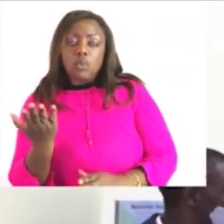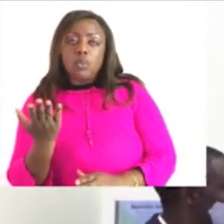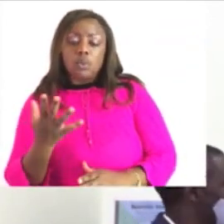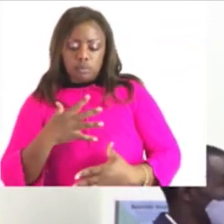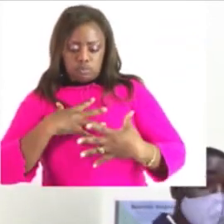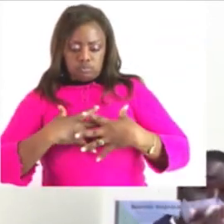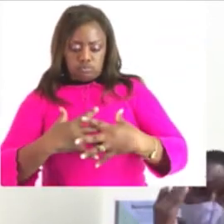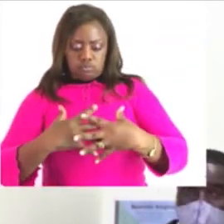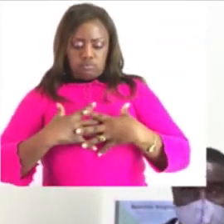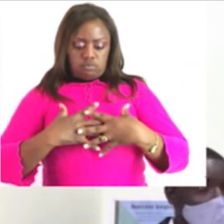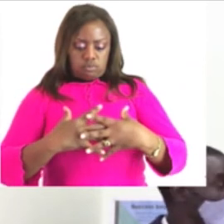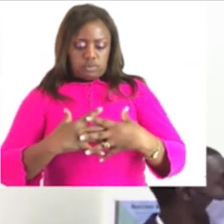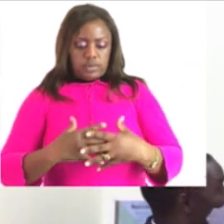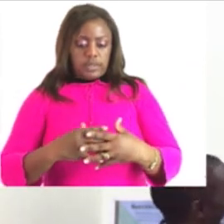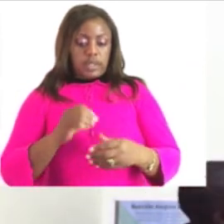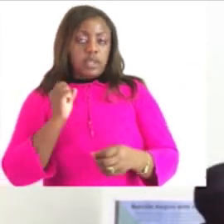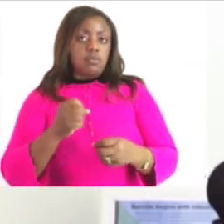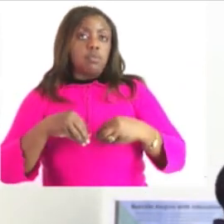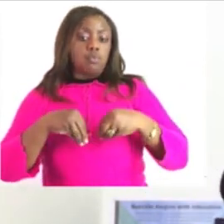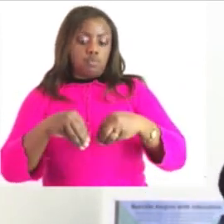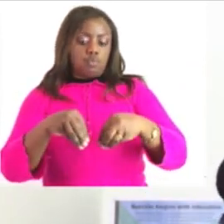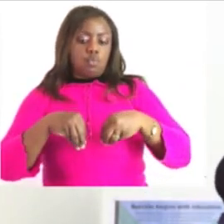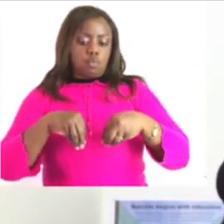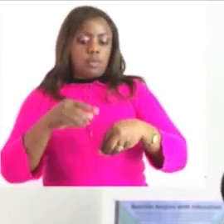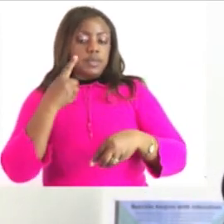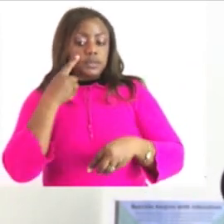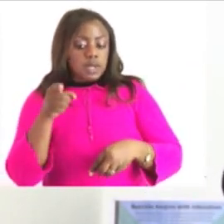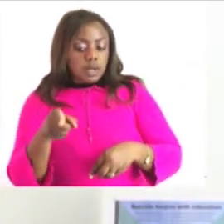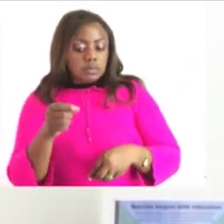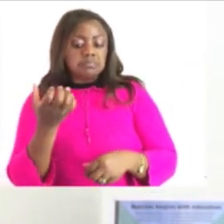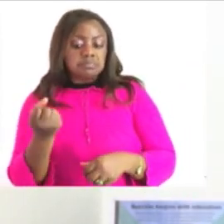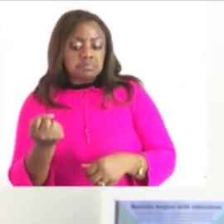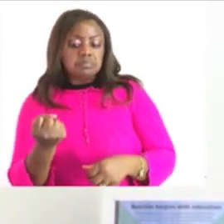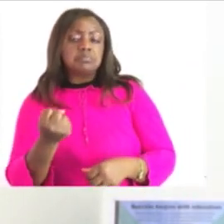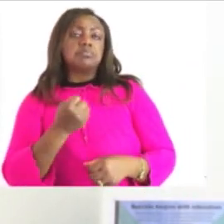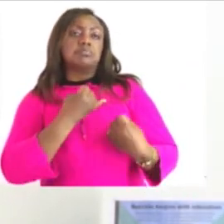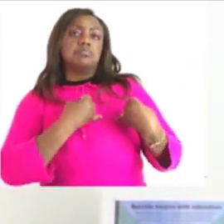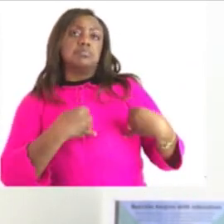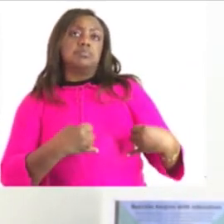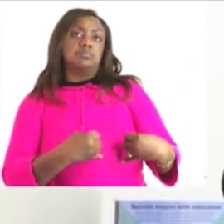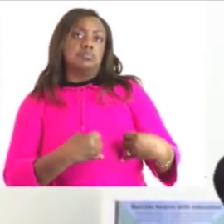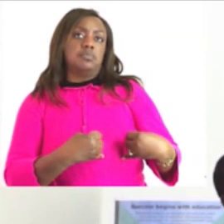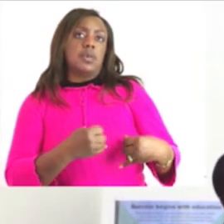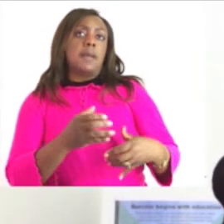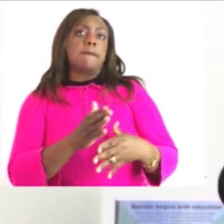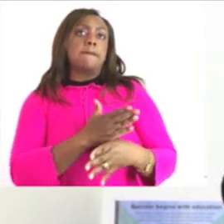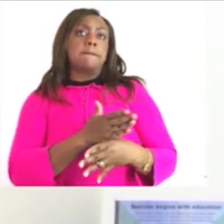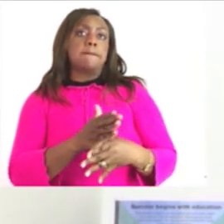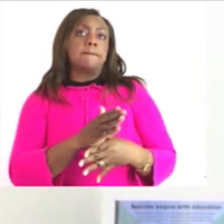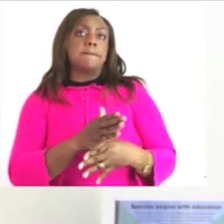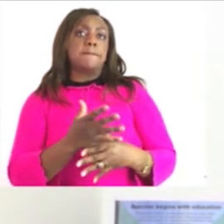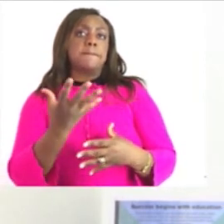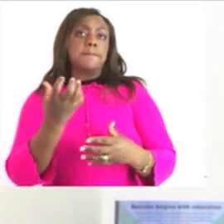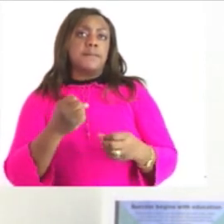look at the feet or don't look at the head. We all have this kind of knowledge about this breathing system.